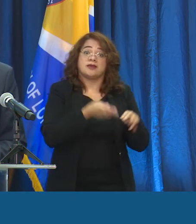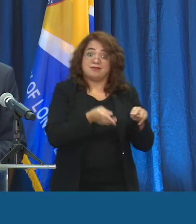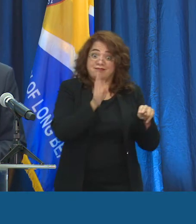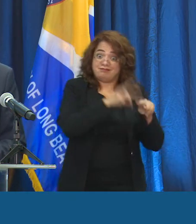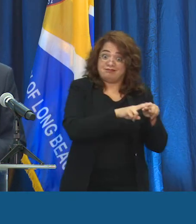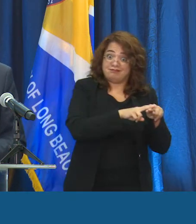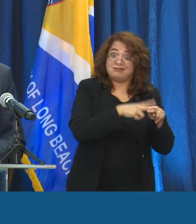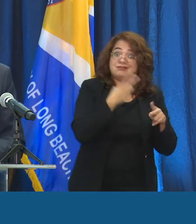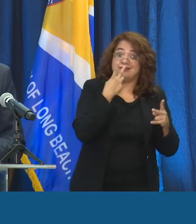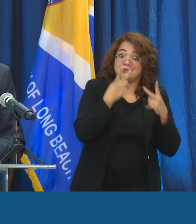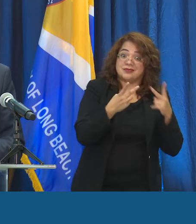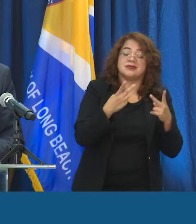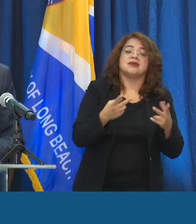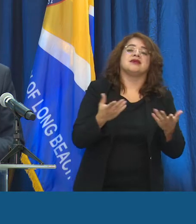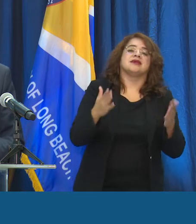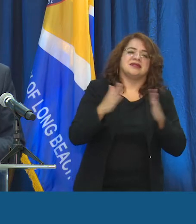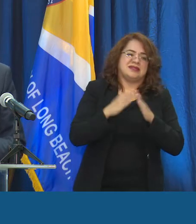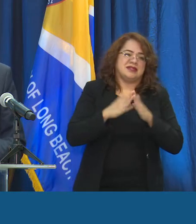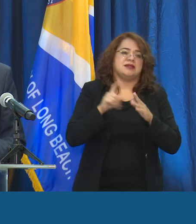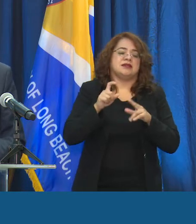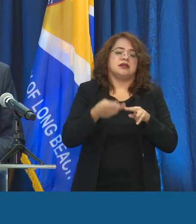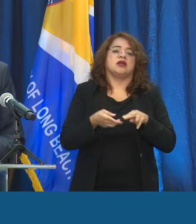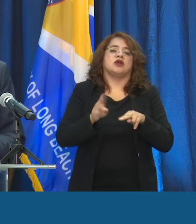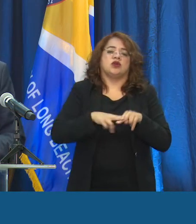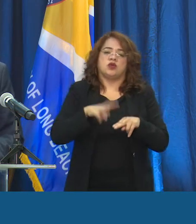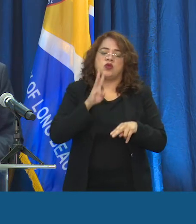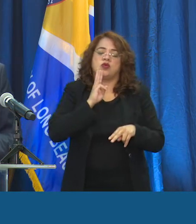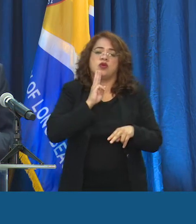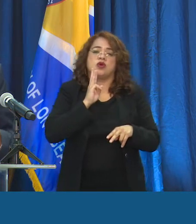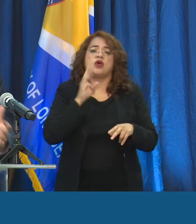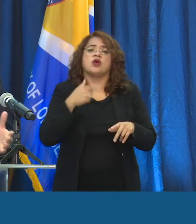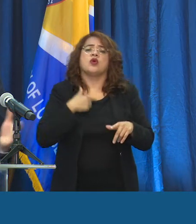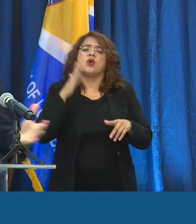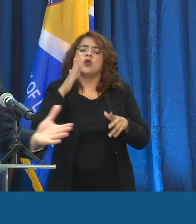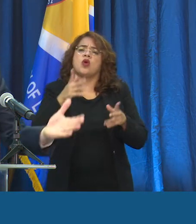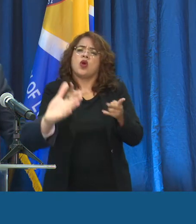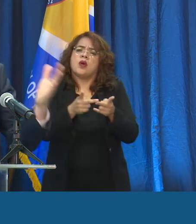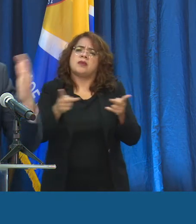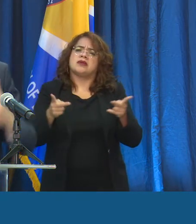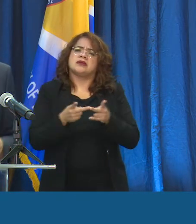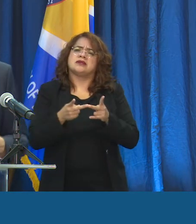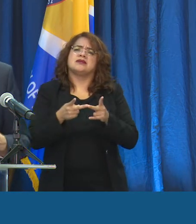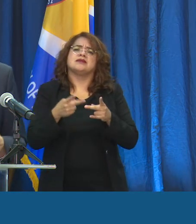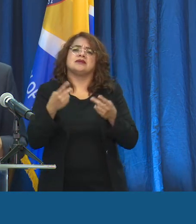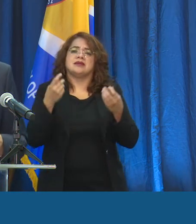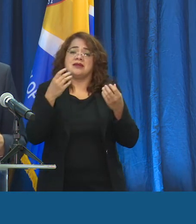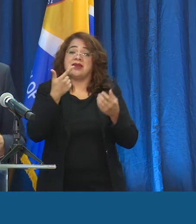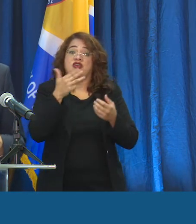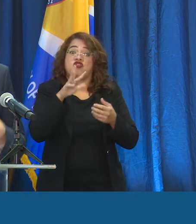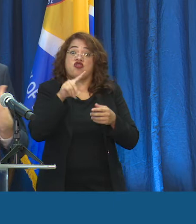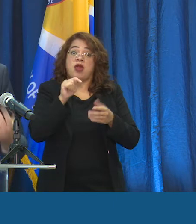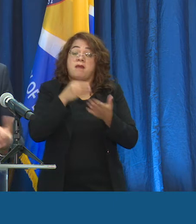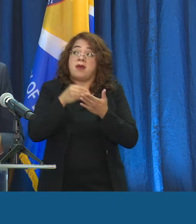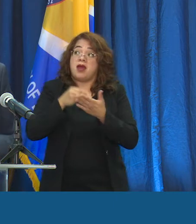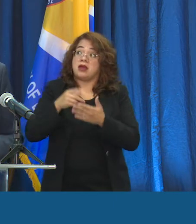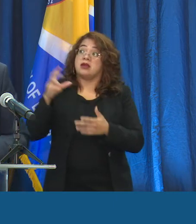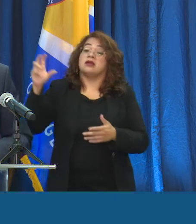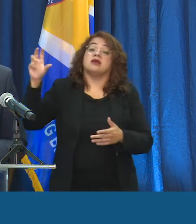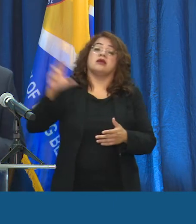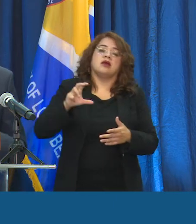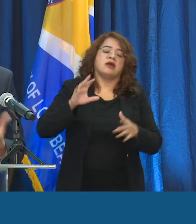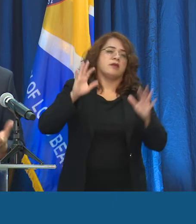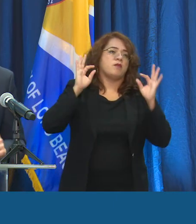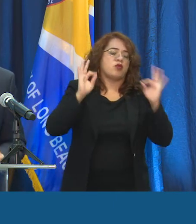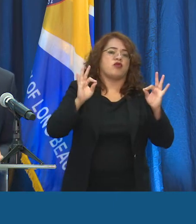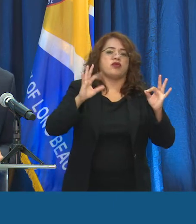city, so we need to increase that amount. And we're investing in a position now with so much grant money coming into the city, we're investing